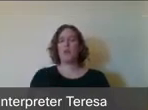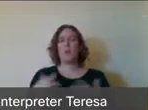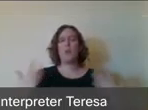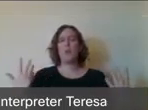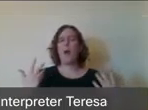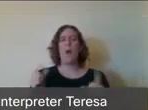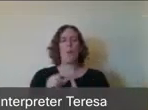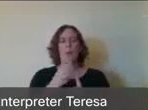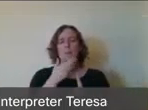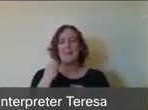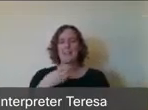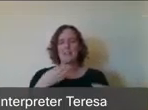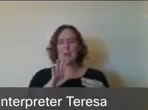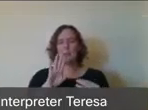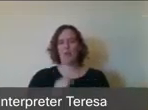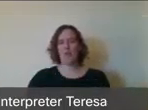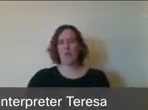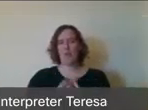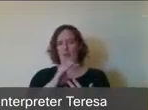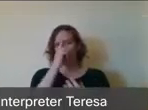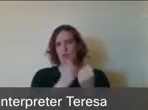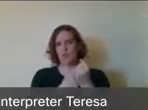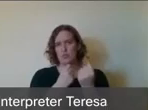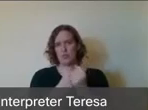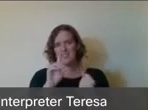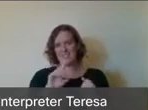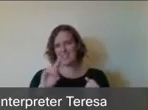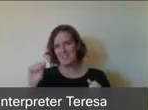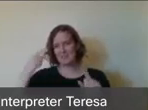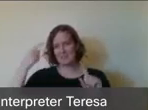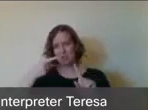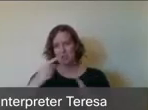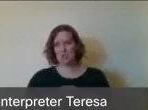best describes your approach to supporting the mission of DDS?